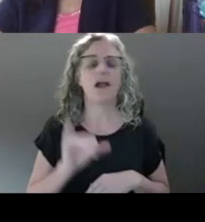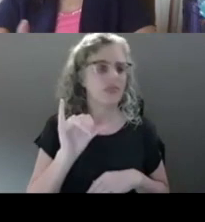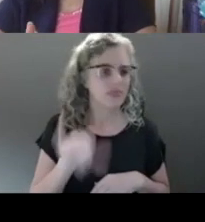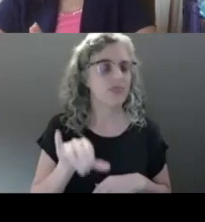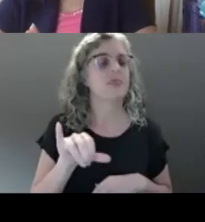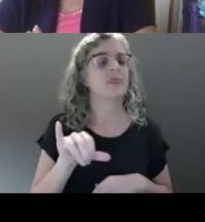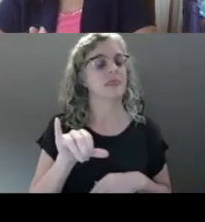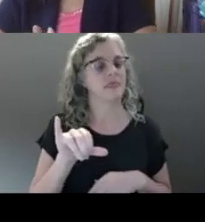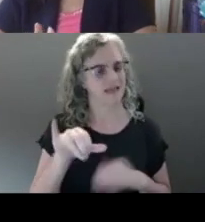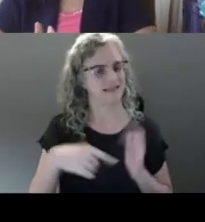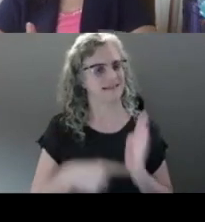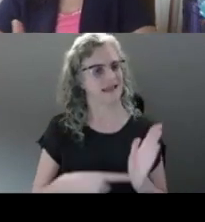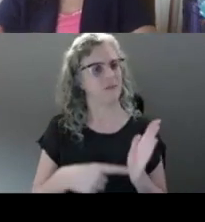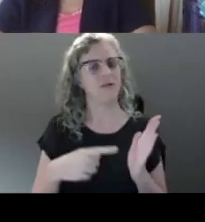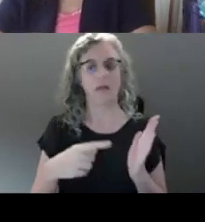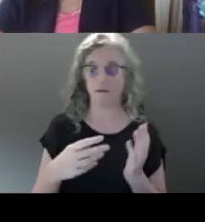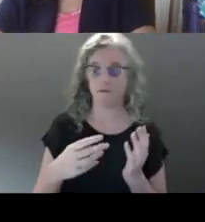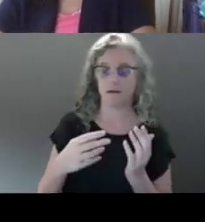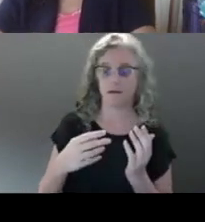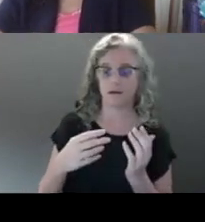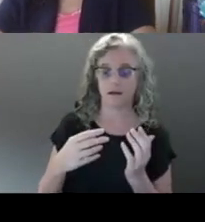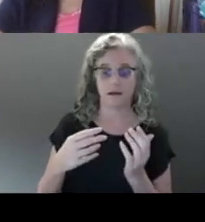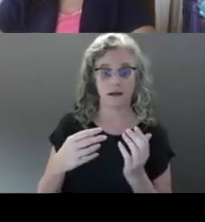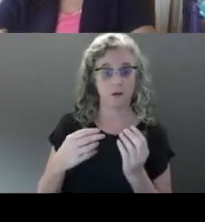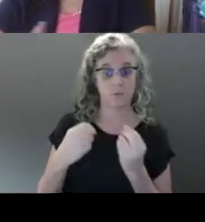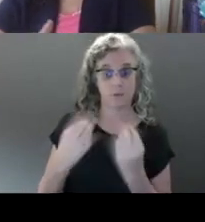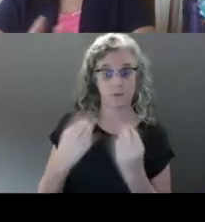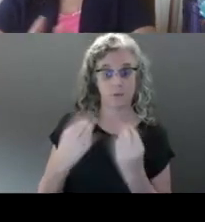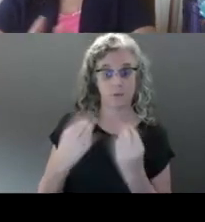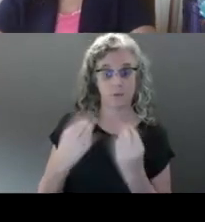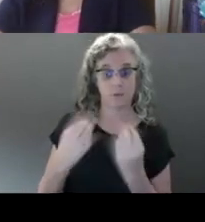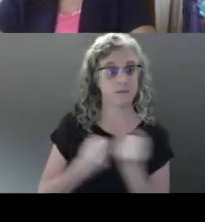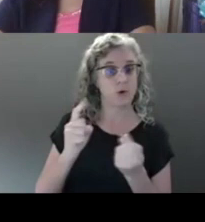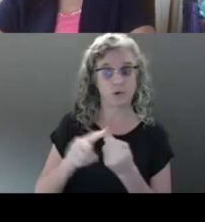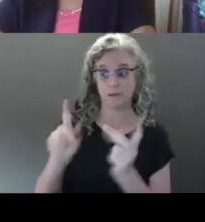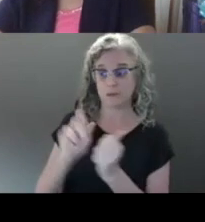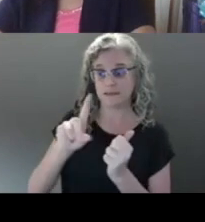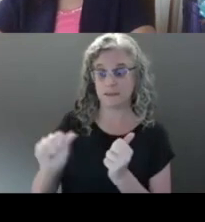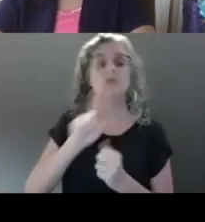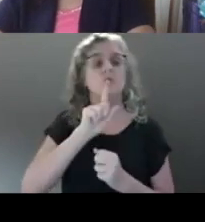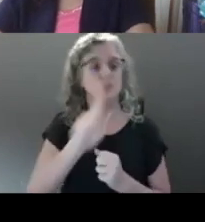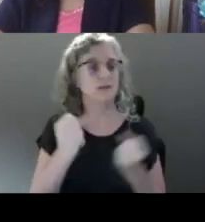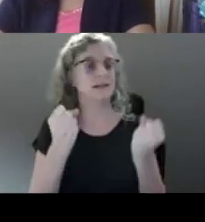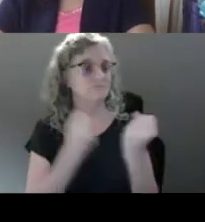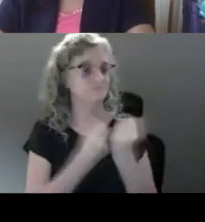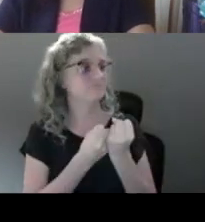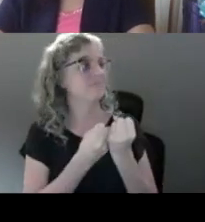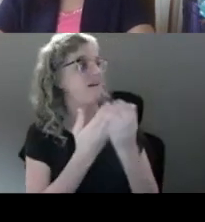disabilities don't just benefit people with disabilities, but benefits everyone.